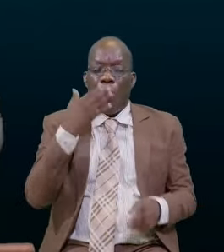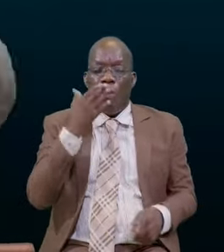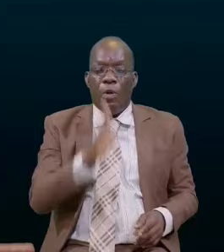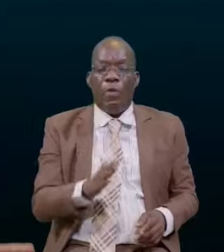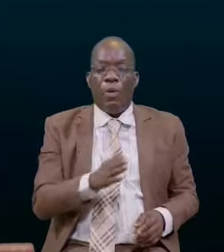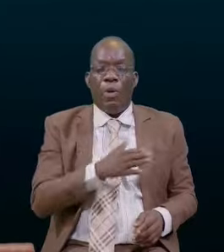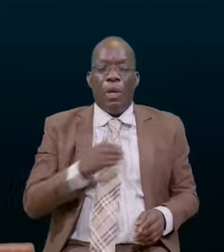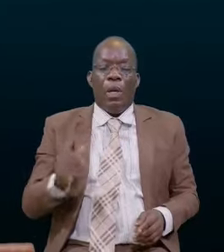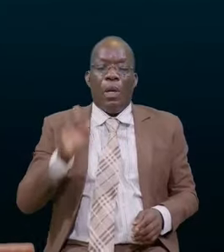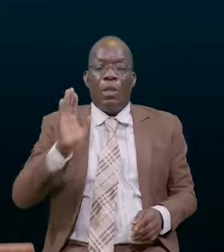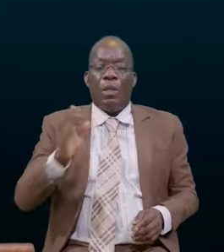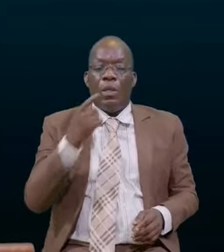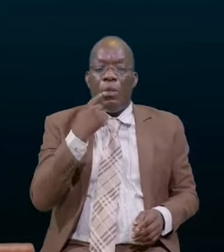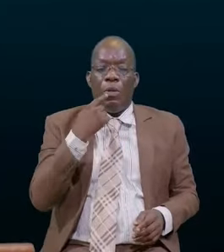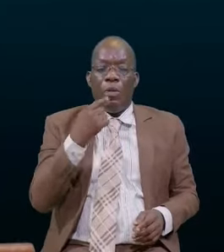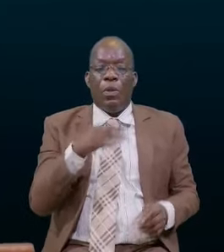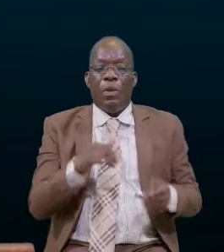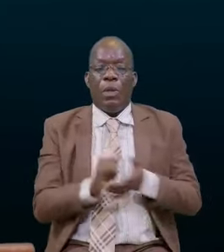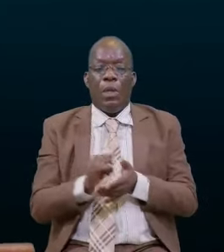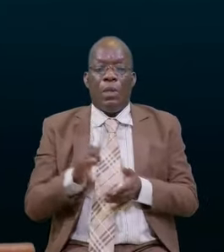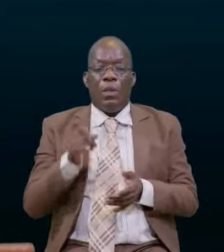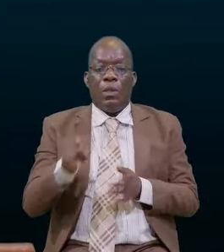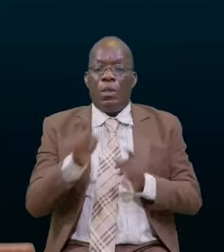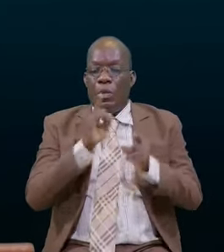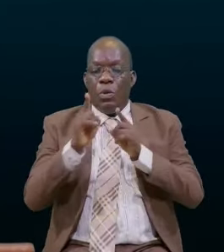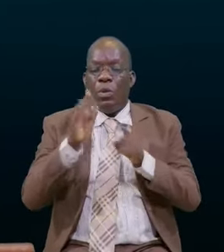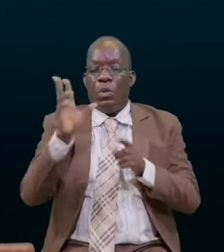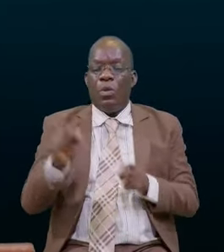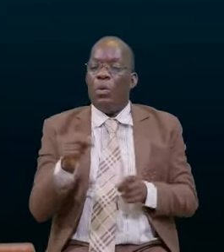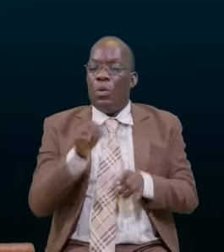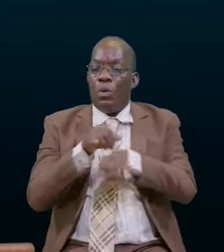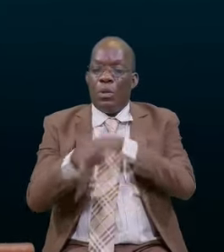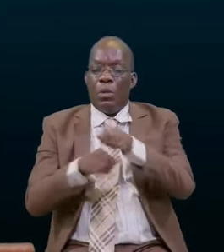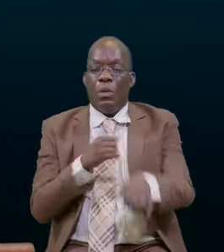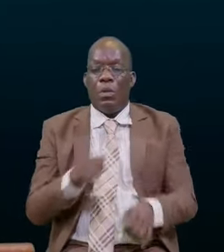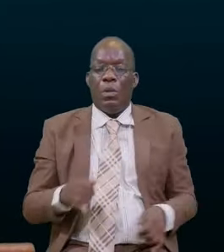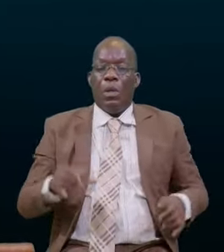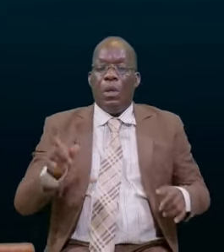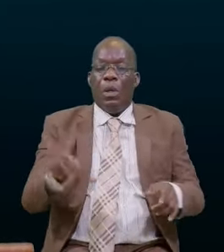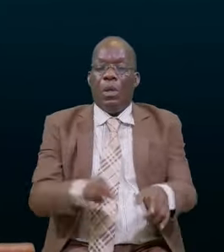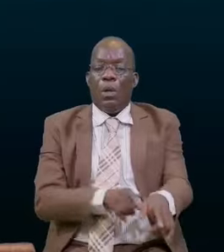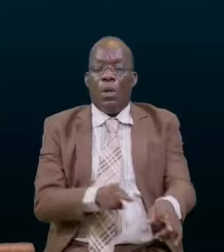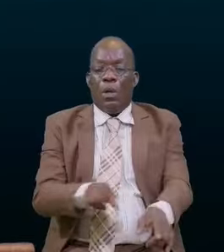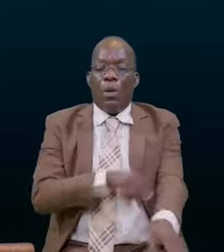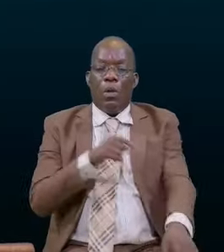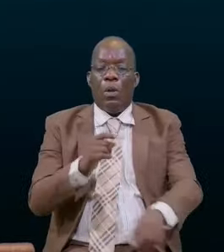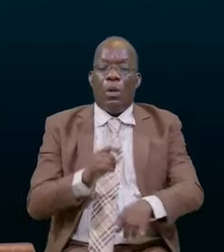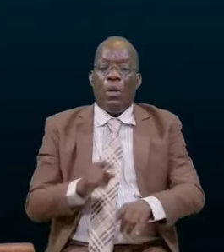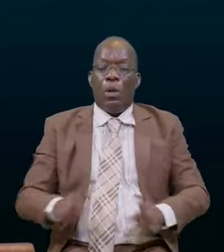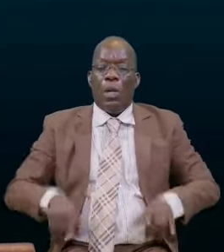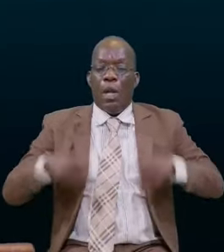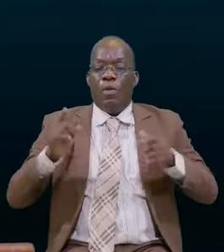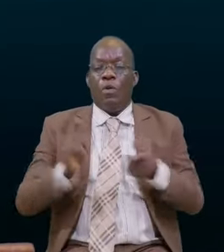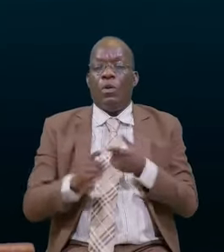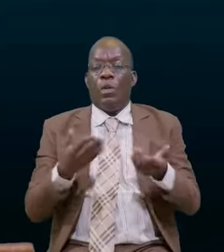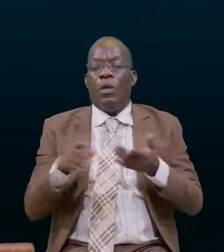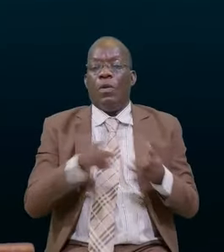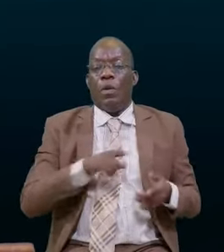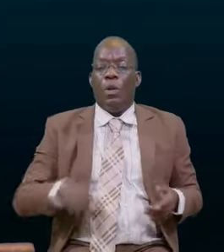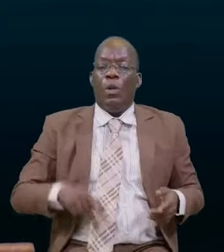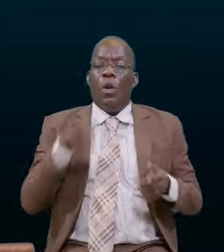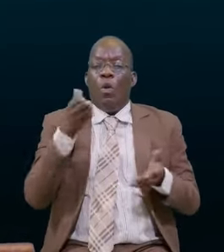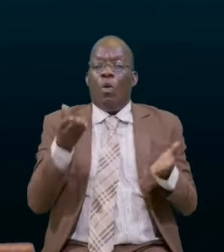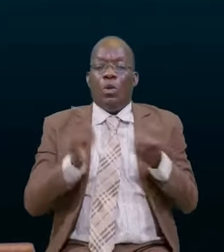life of good he you want long life of success long life of serving the lord and you want to see good days not evil